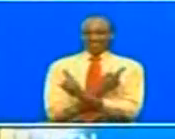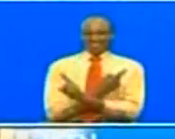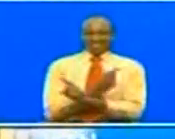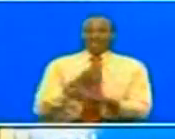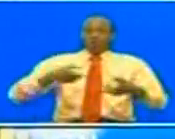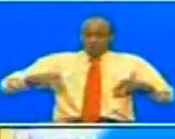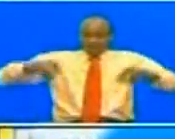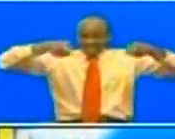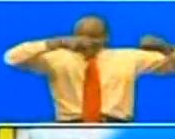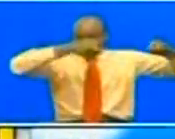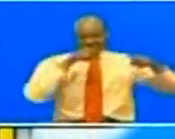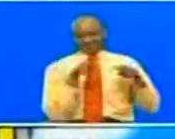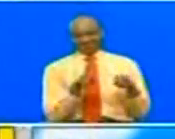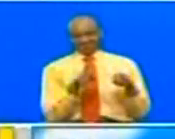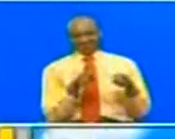cargo container.